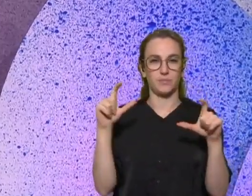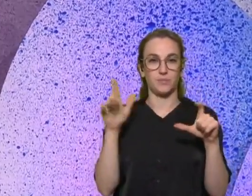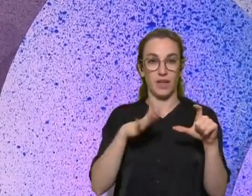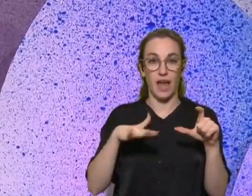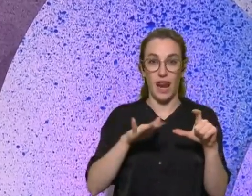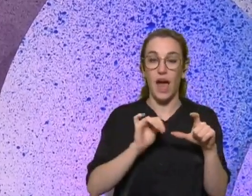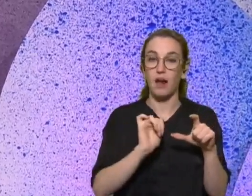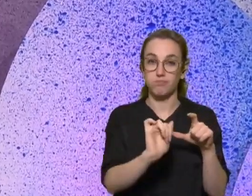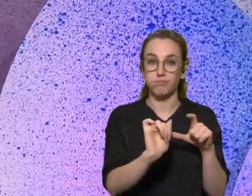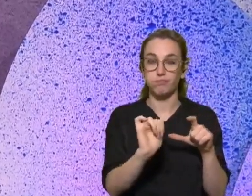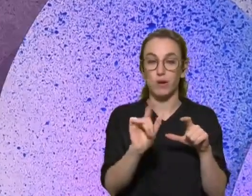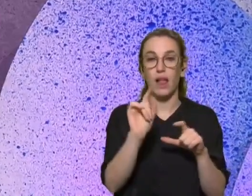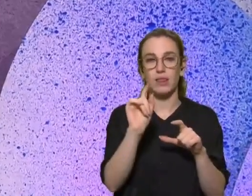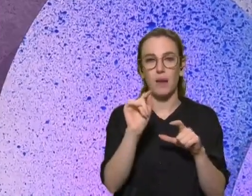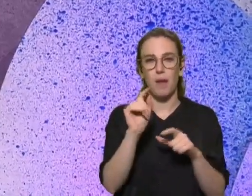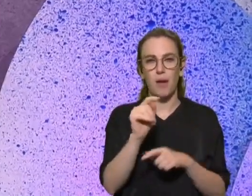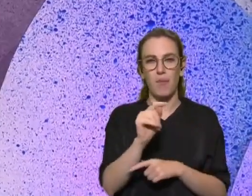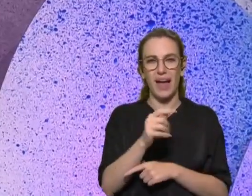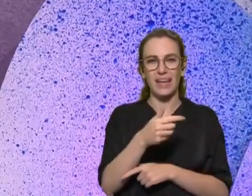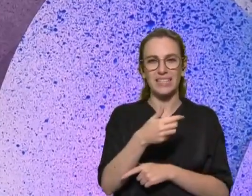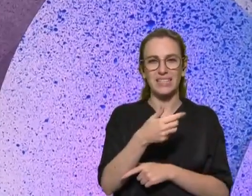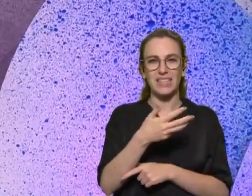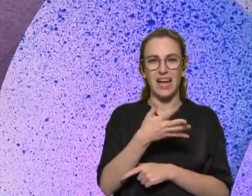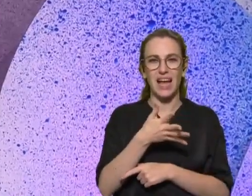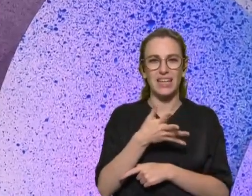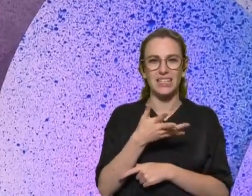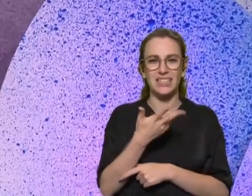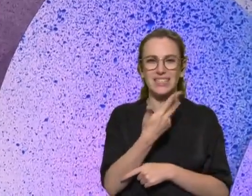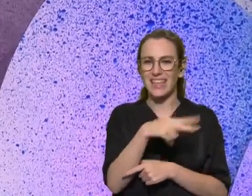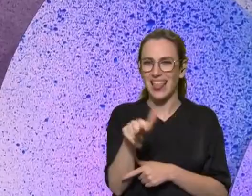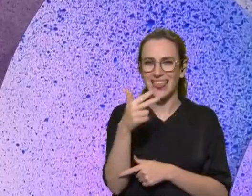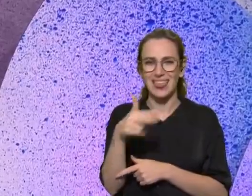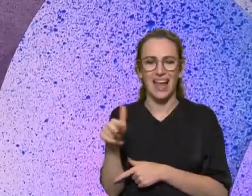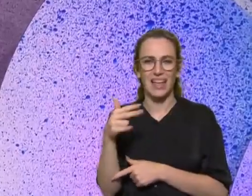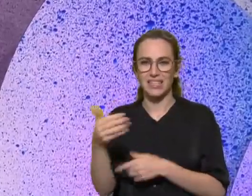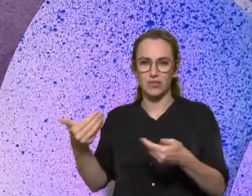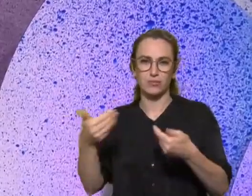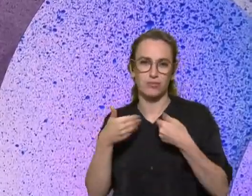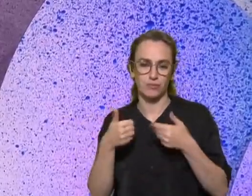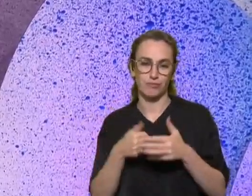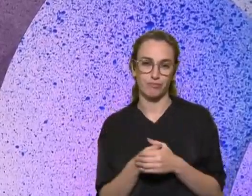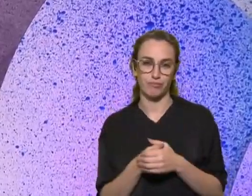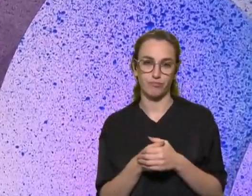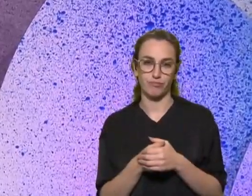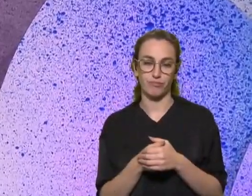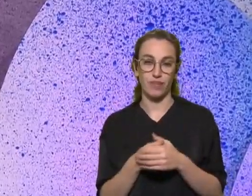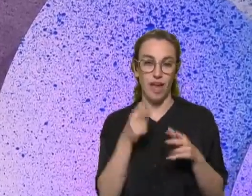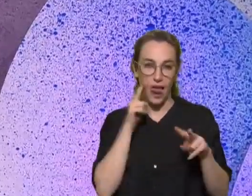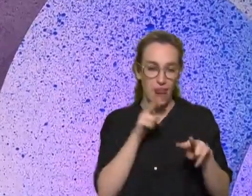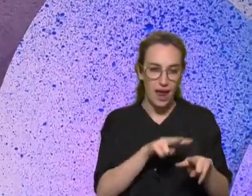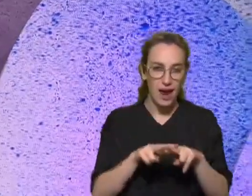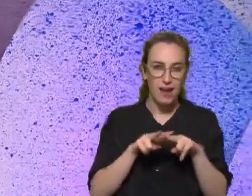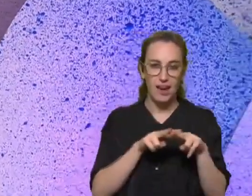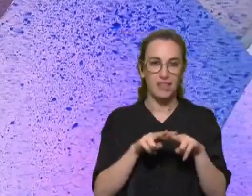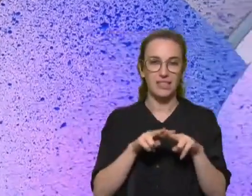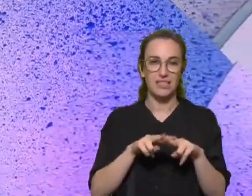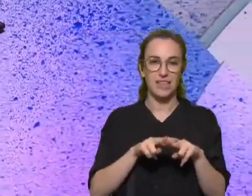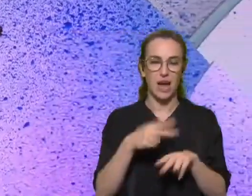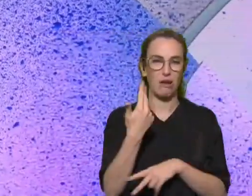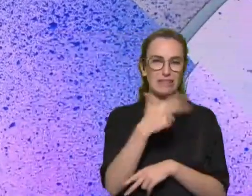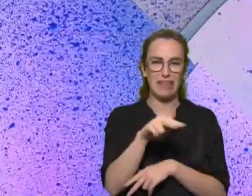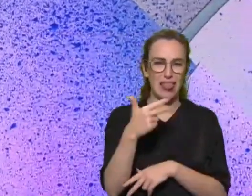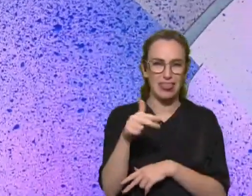companies. And we had dozens of contributions, hundreds